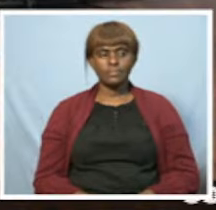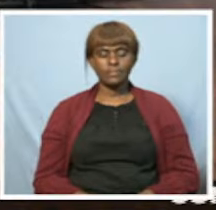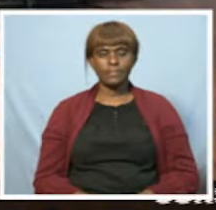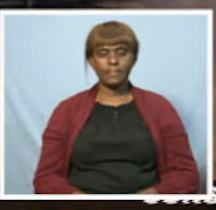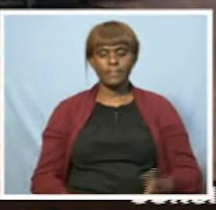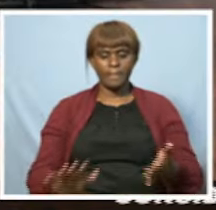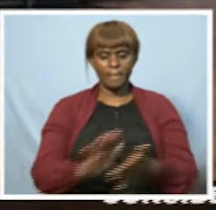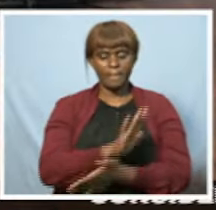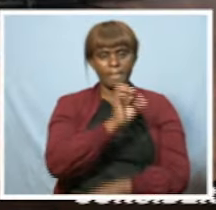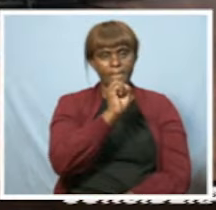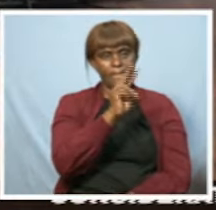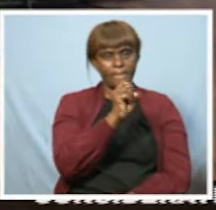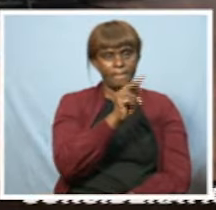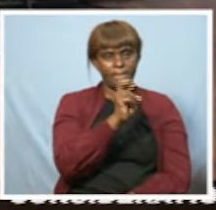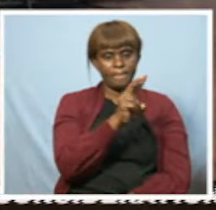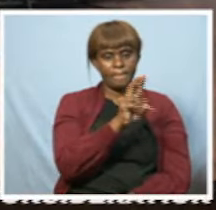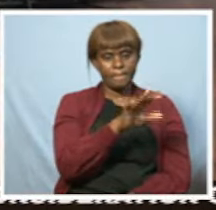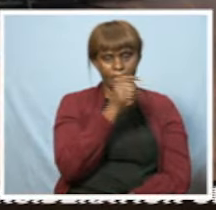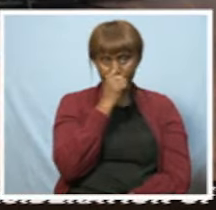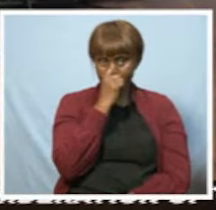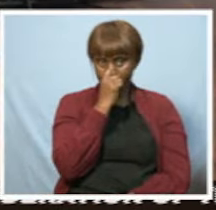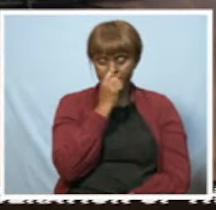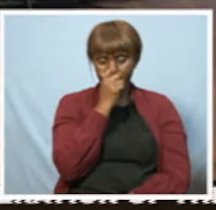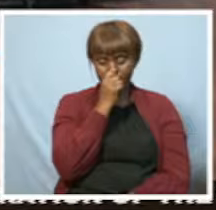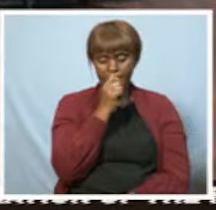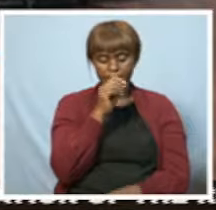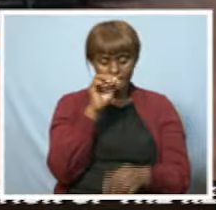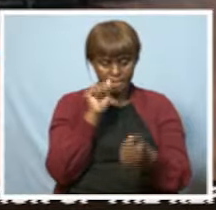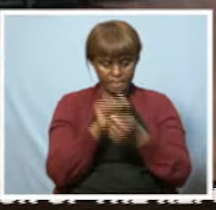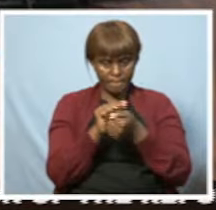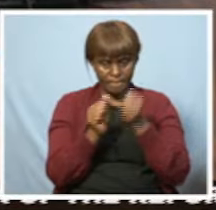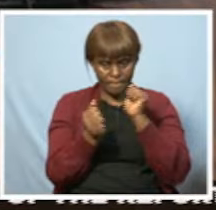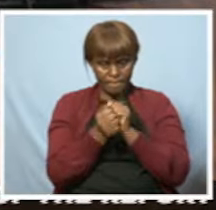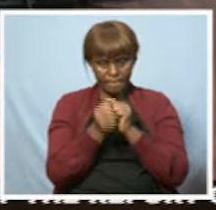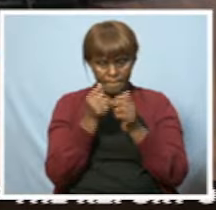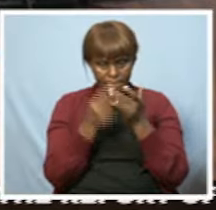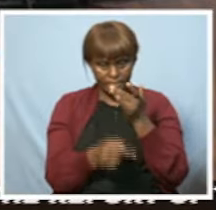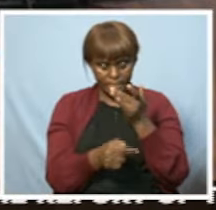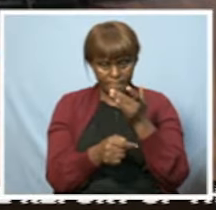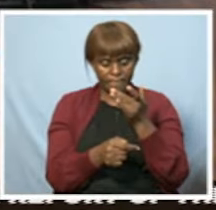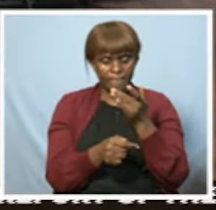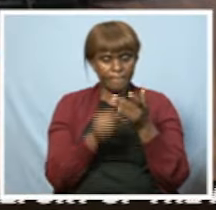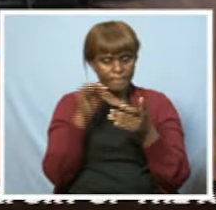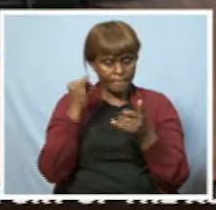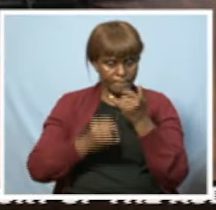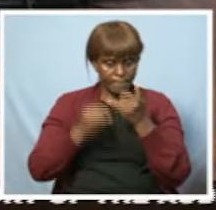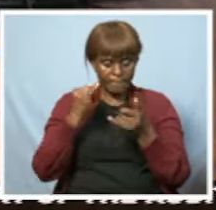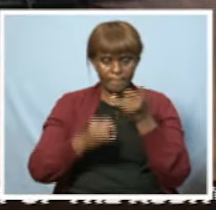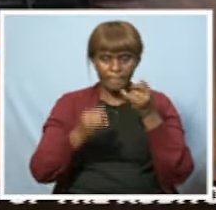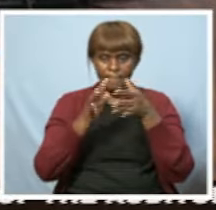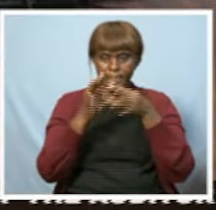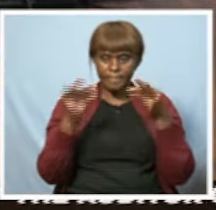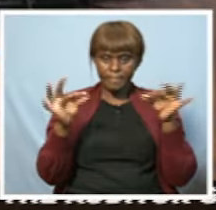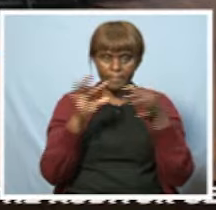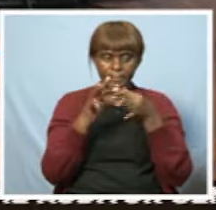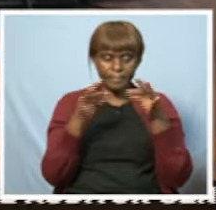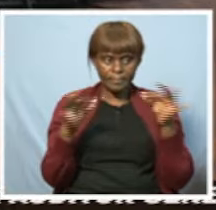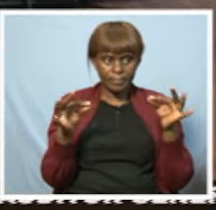On page 12, on cause of query, last sentence.